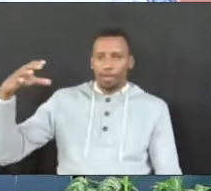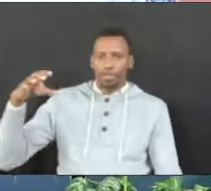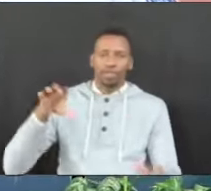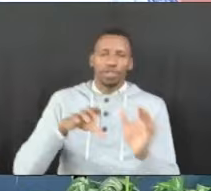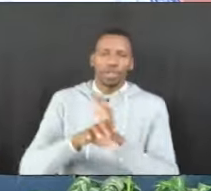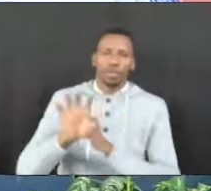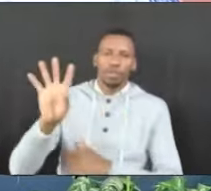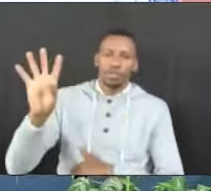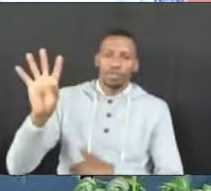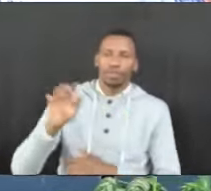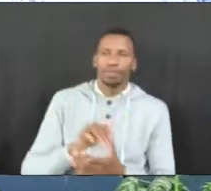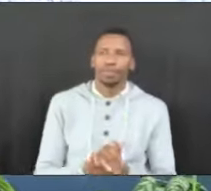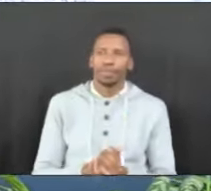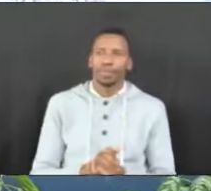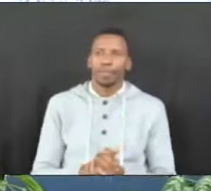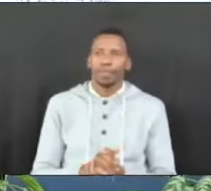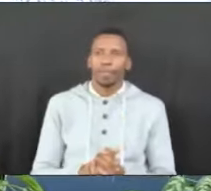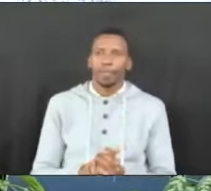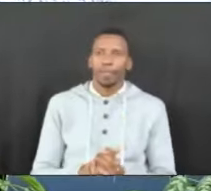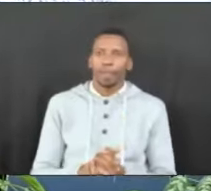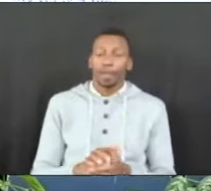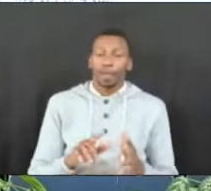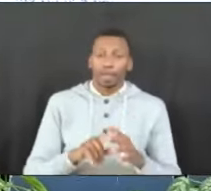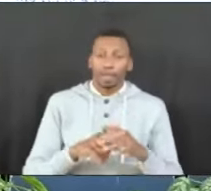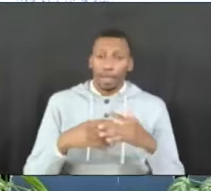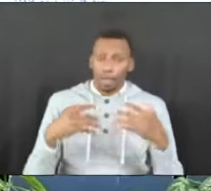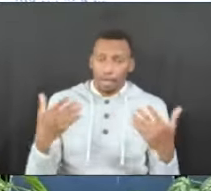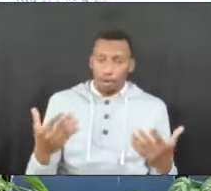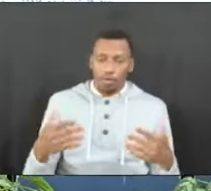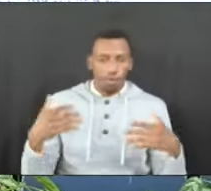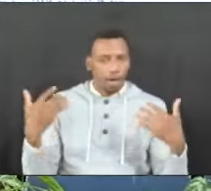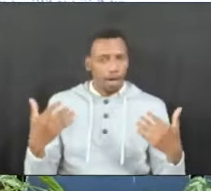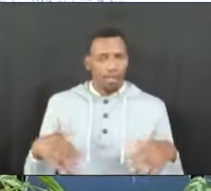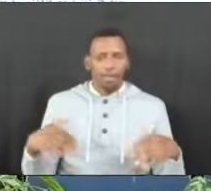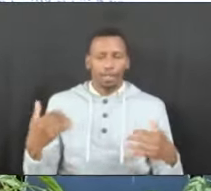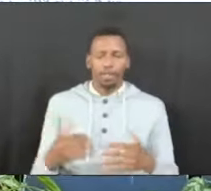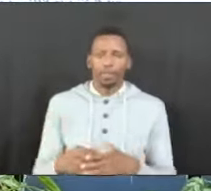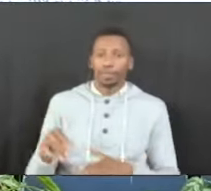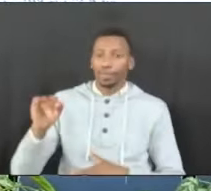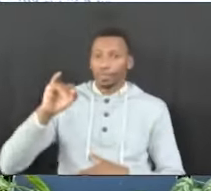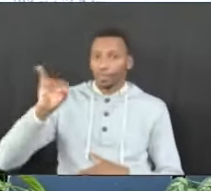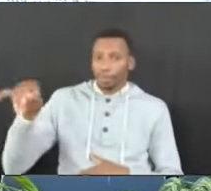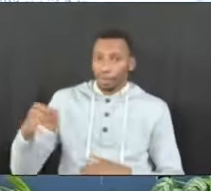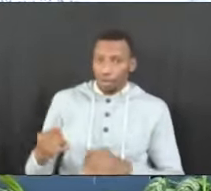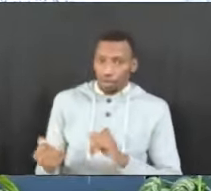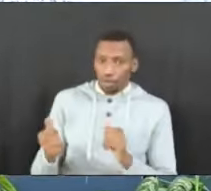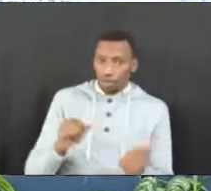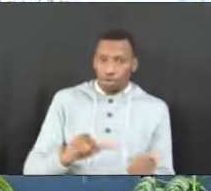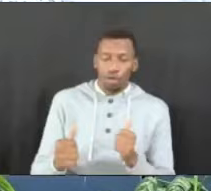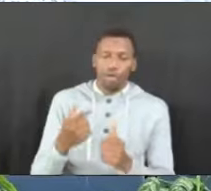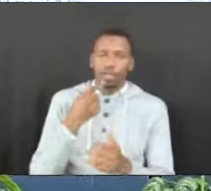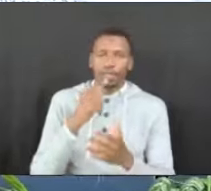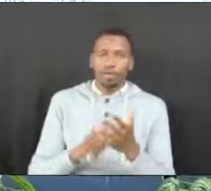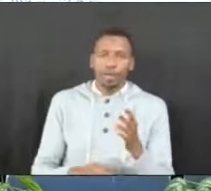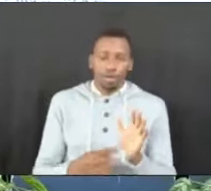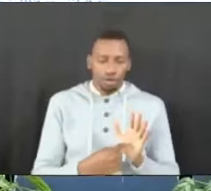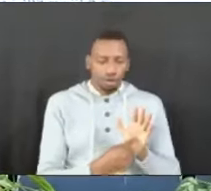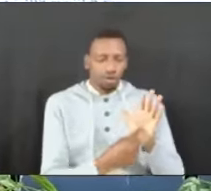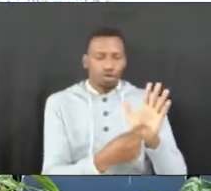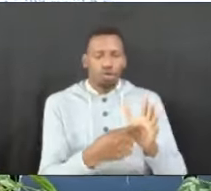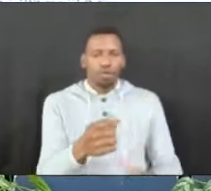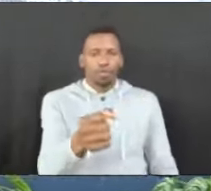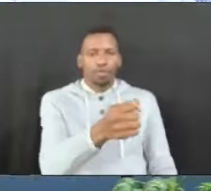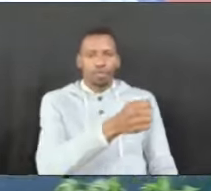the Revelation chapter 4 starts in an amazing manner. John says he was shown a door that was open in